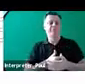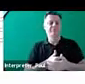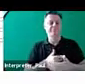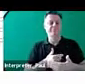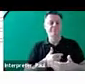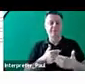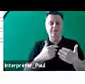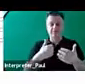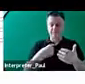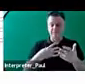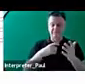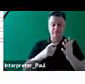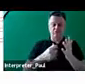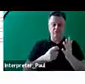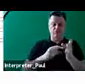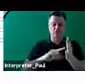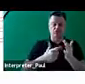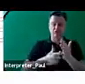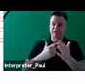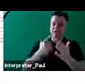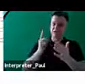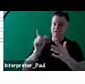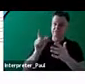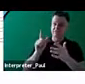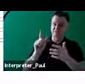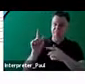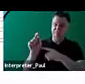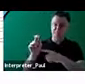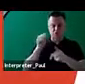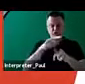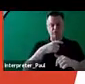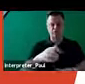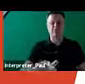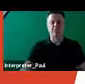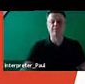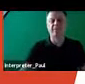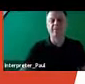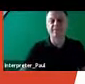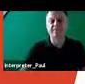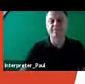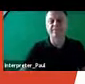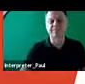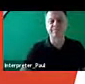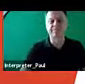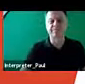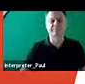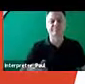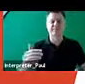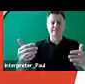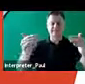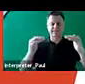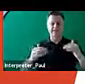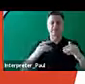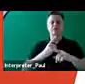their career officer in the same way that they know you. So let's move on. We're now going to talk about disability